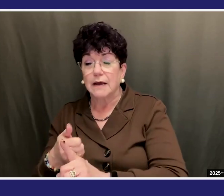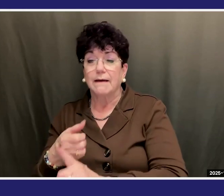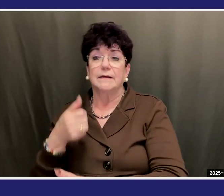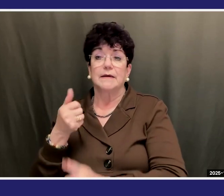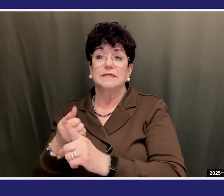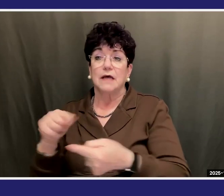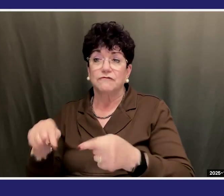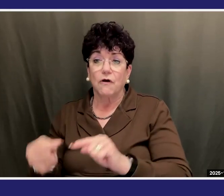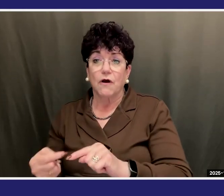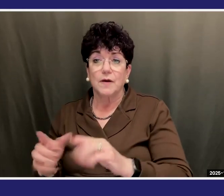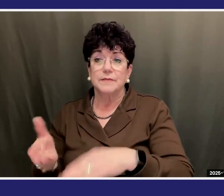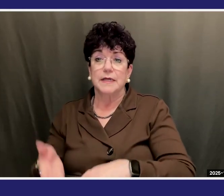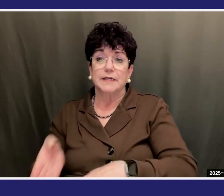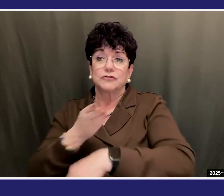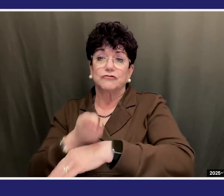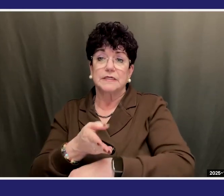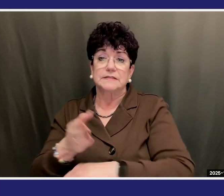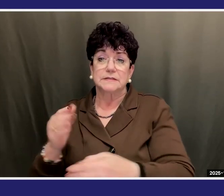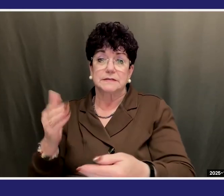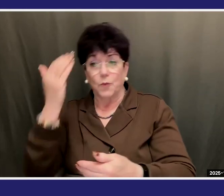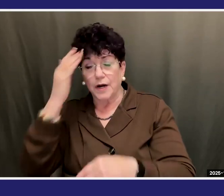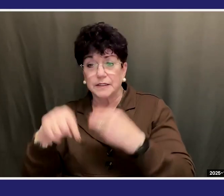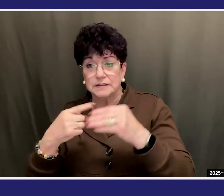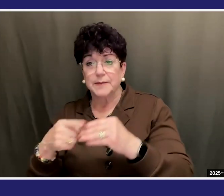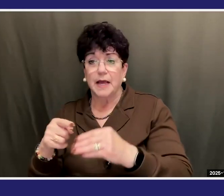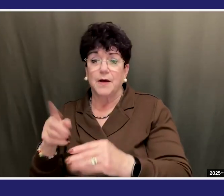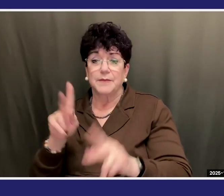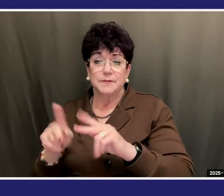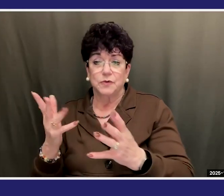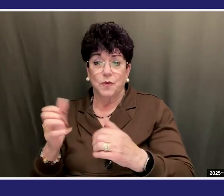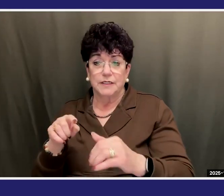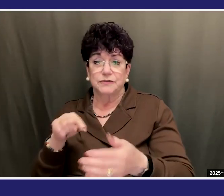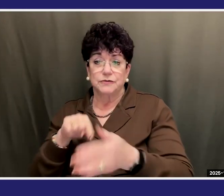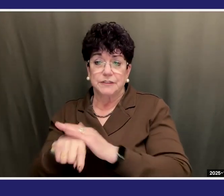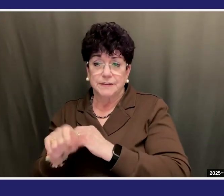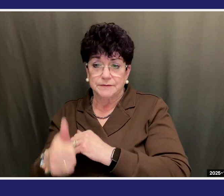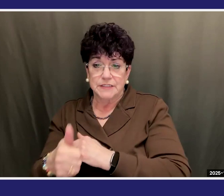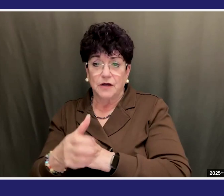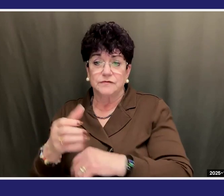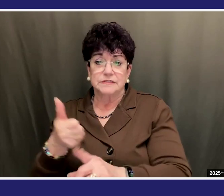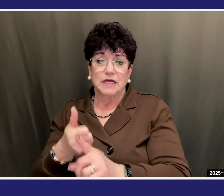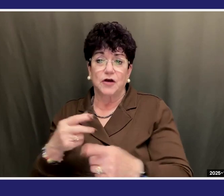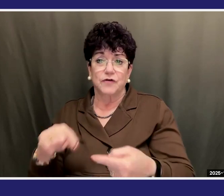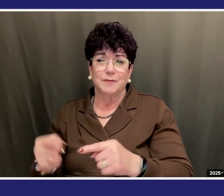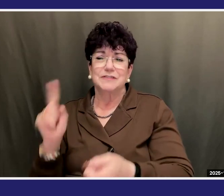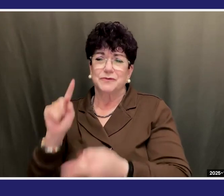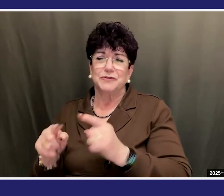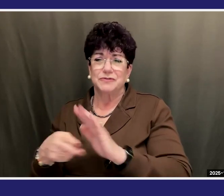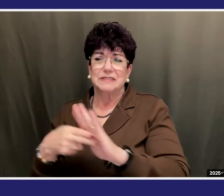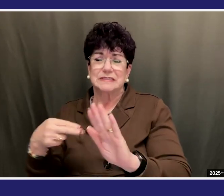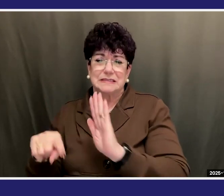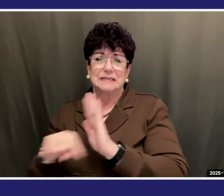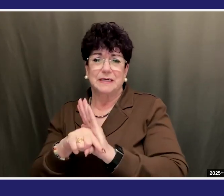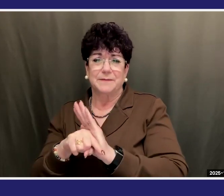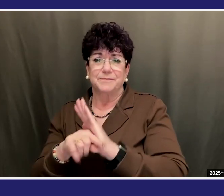public education on suicide and self-harm and how they can seek help. Essentially, it's to reduce stigma. And then the next new campaign that